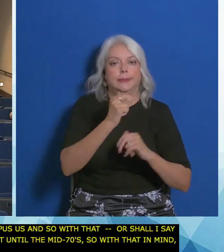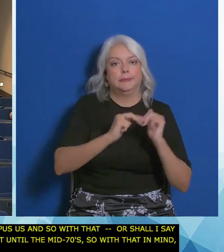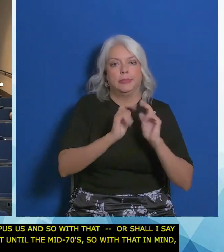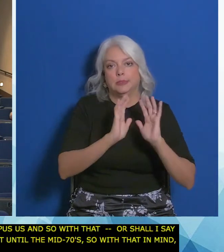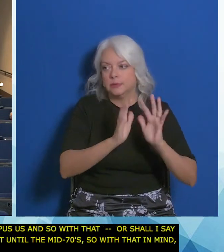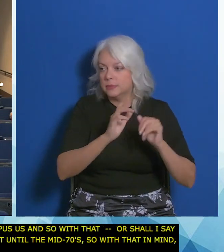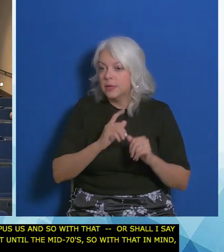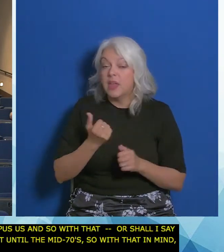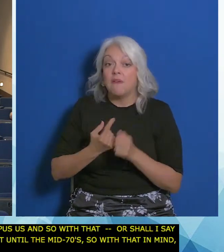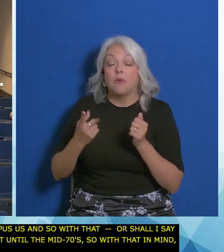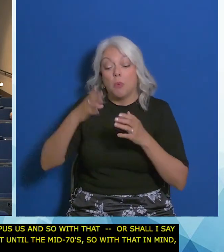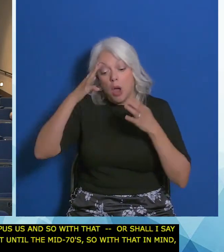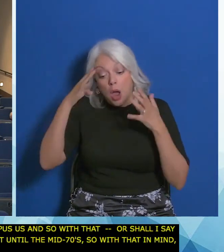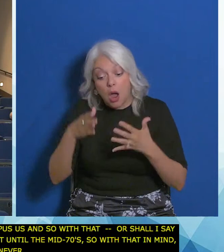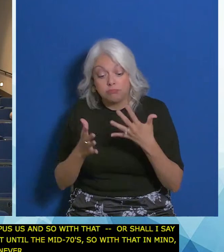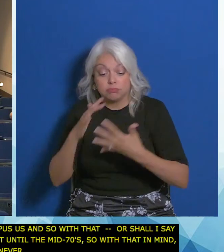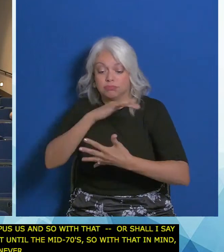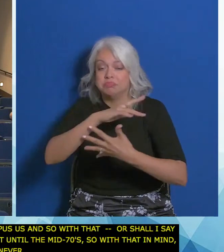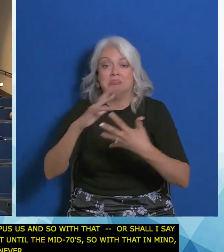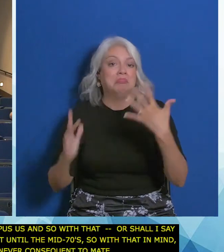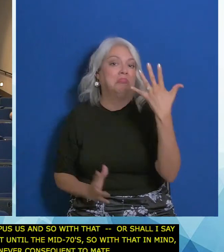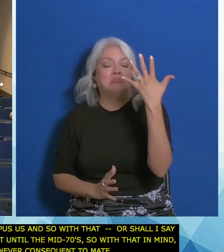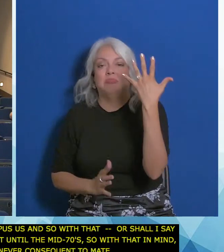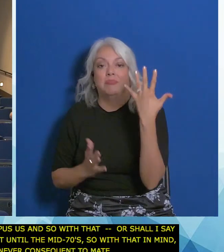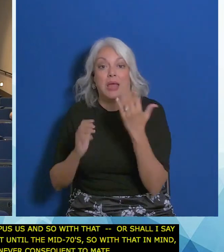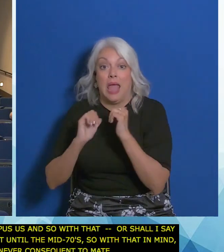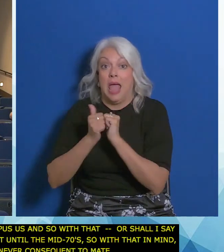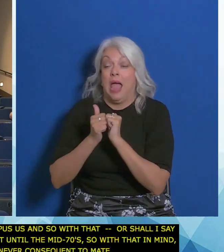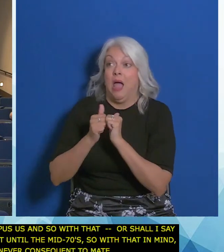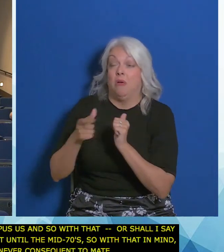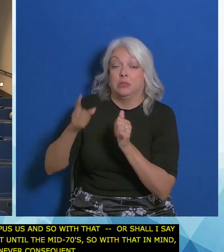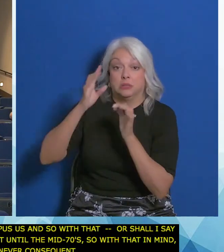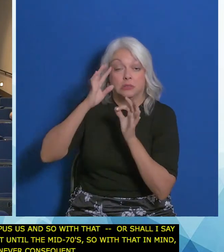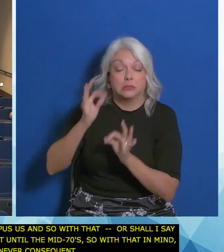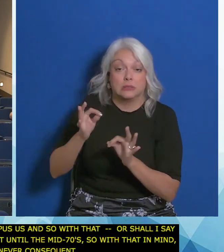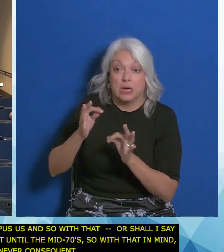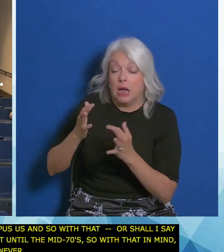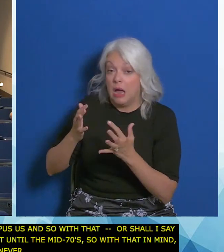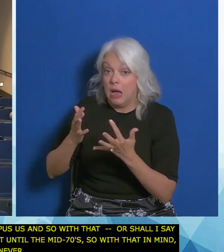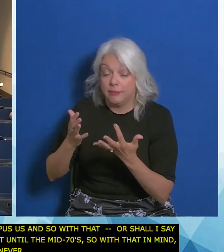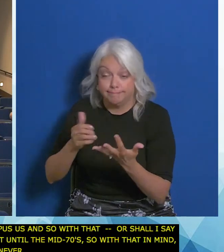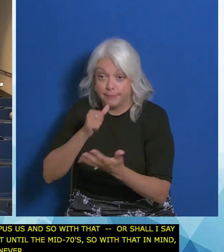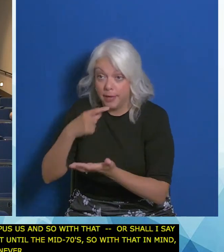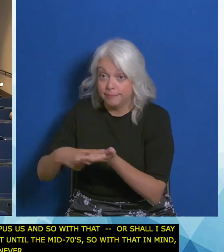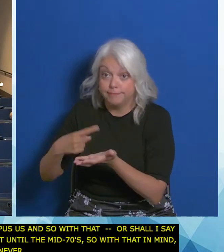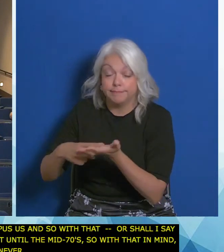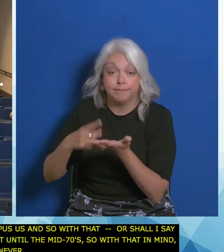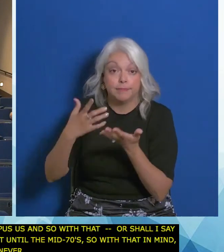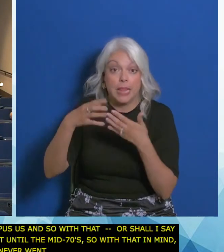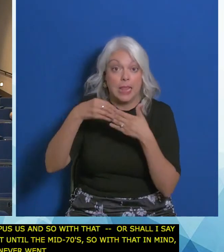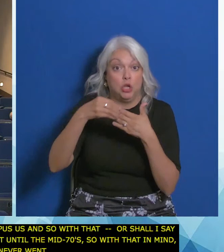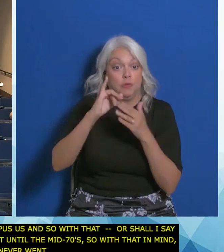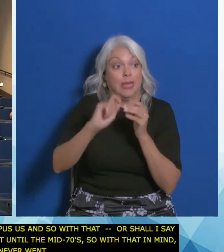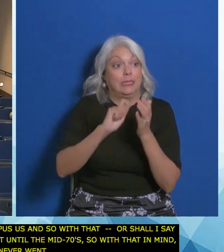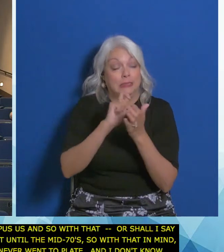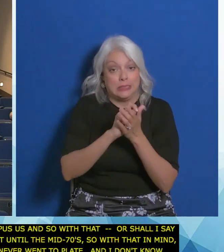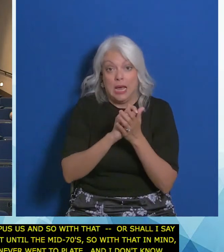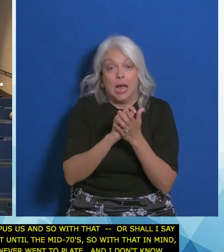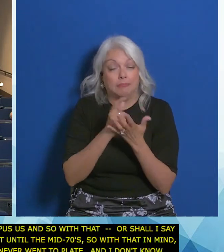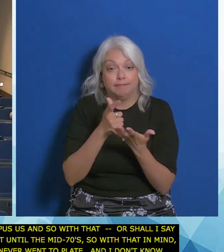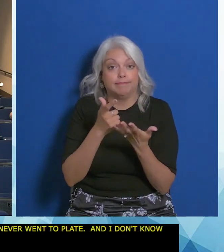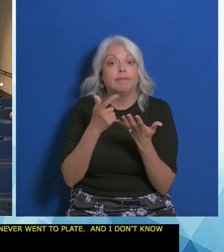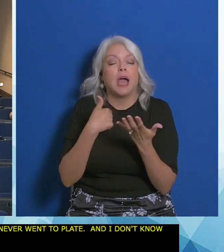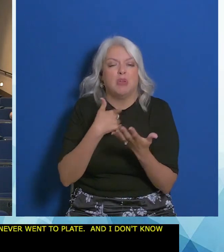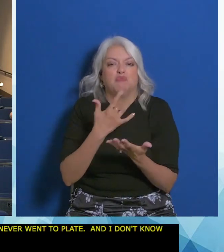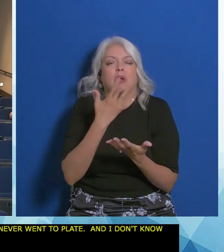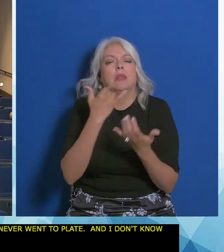plate, and I do not know exactly why or how that became a problem for the board as well as leadership at the time. But I'd rather focus on